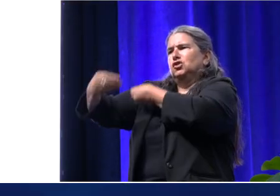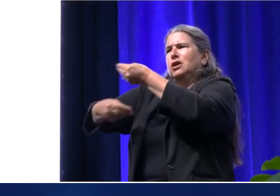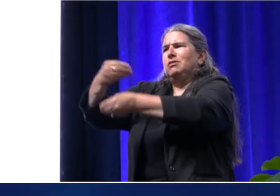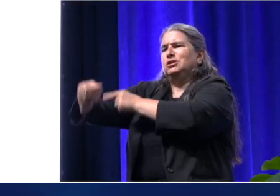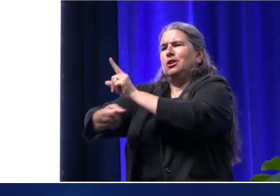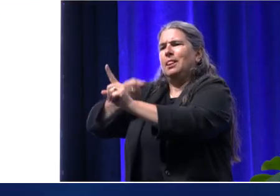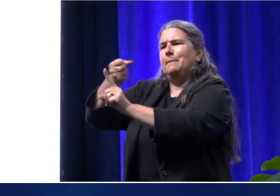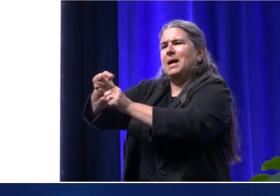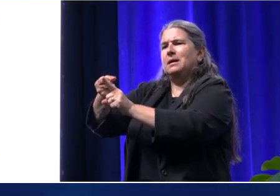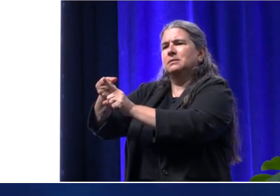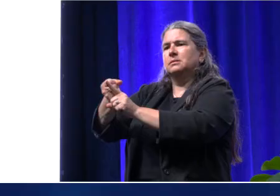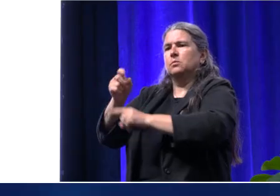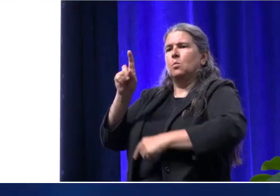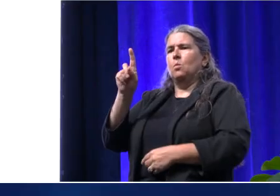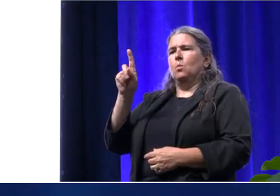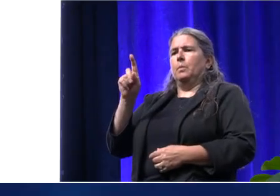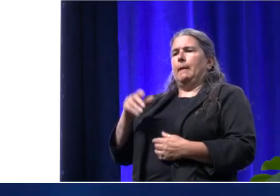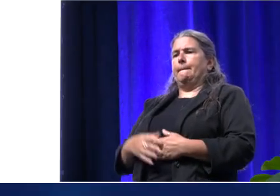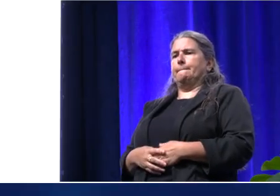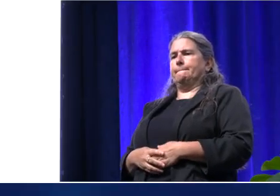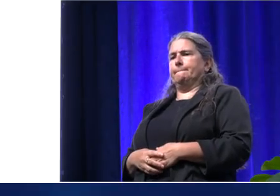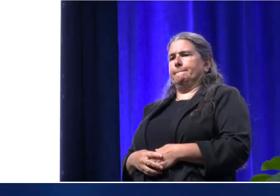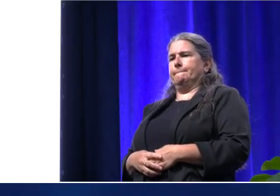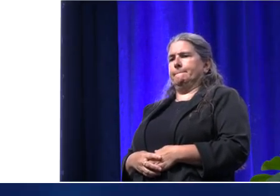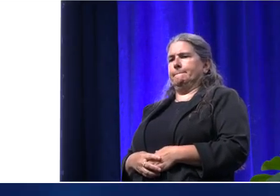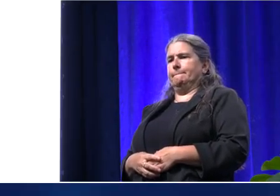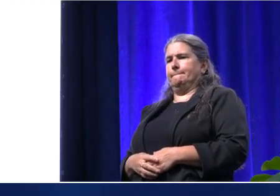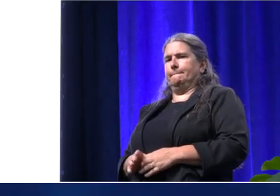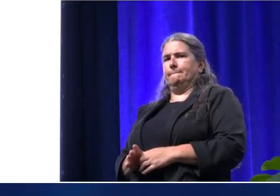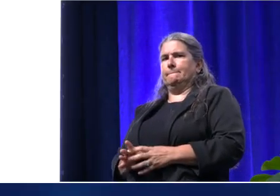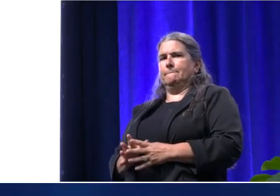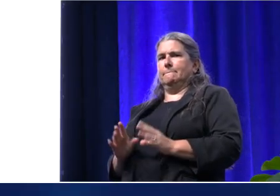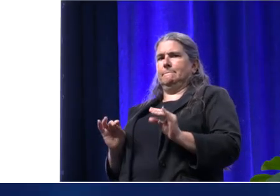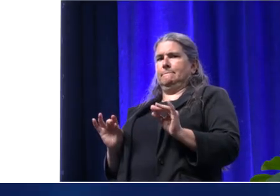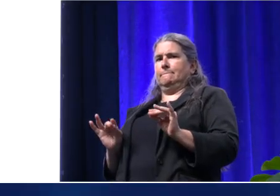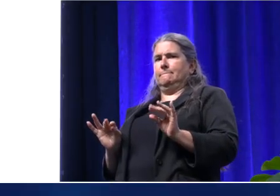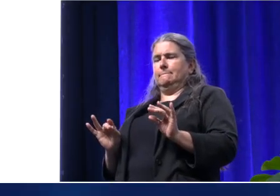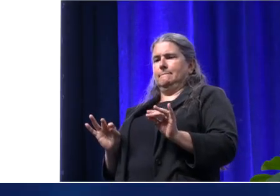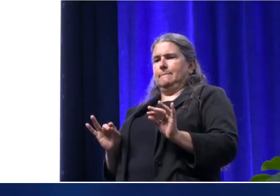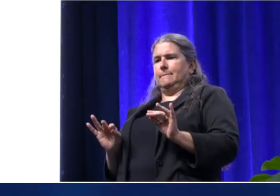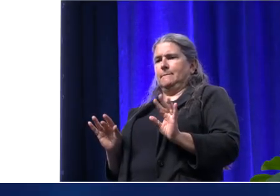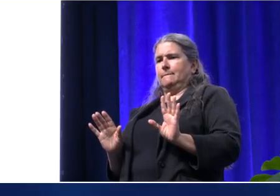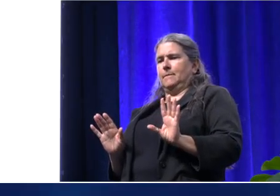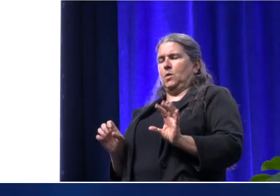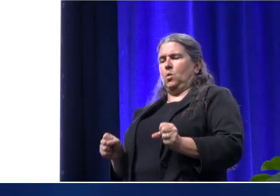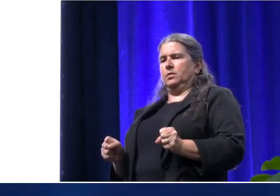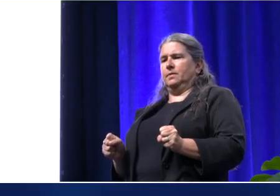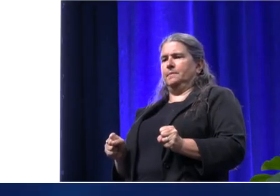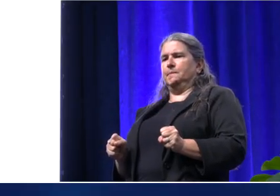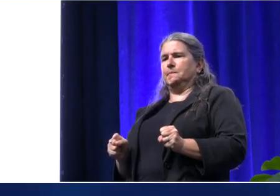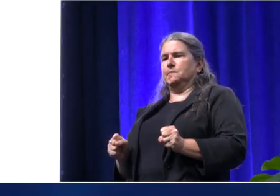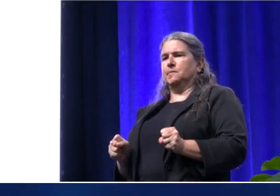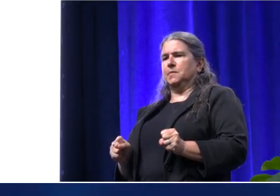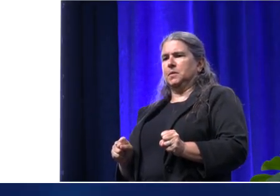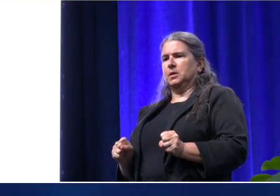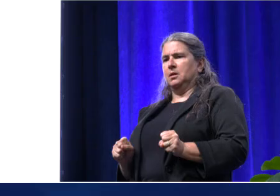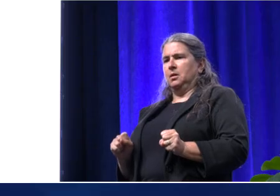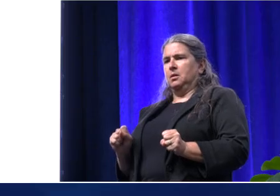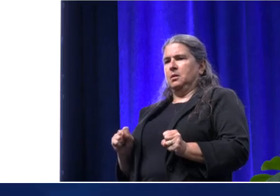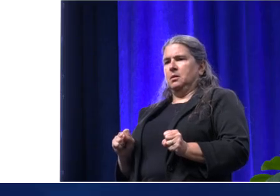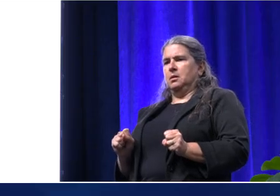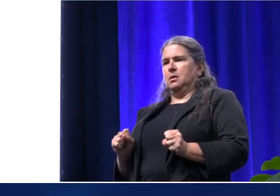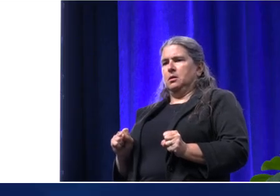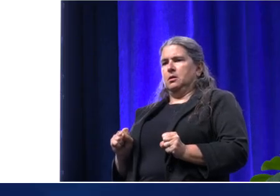million overdose. No, I'll come back to that. So one of the factors that we have been seeing as